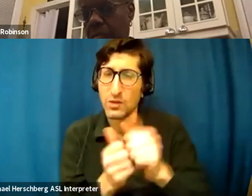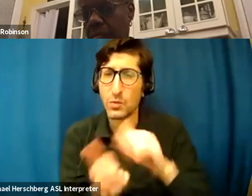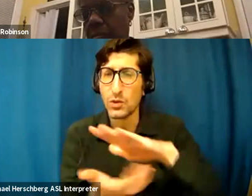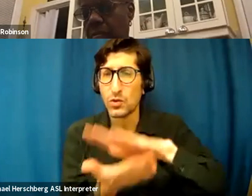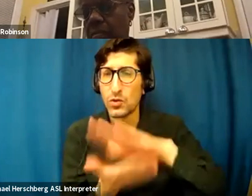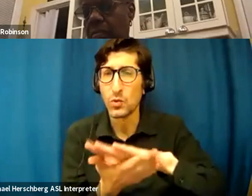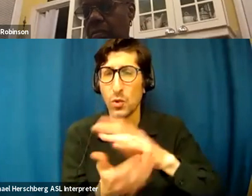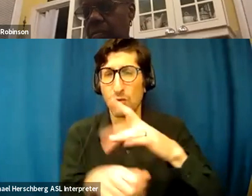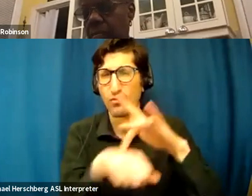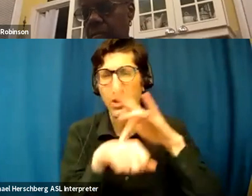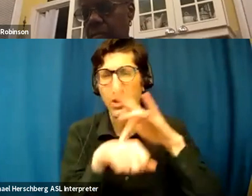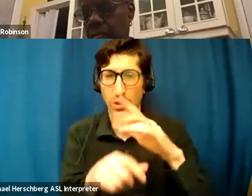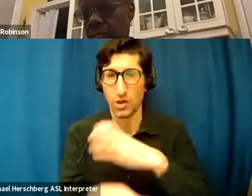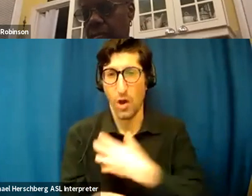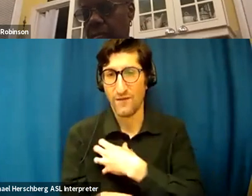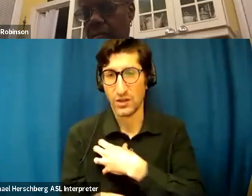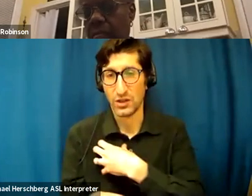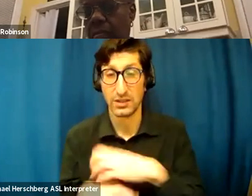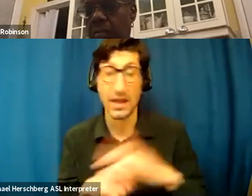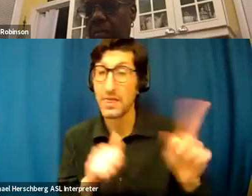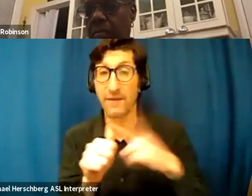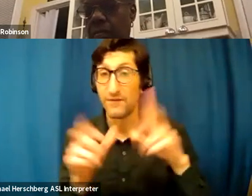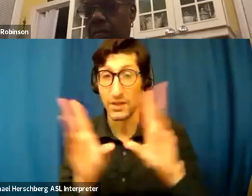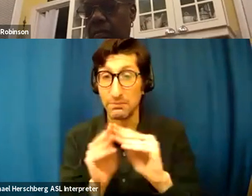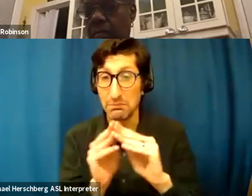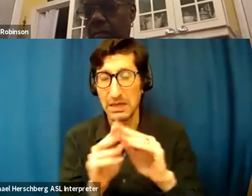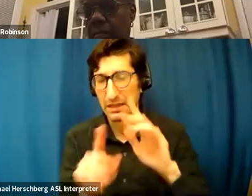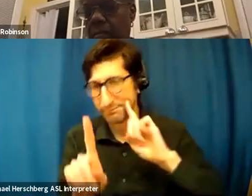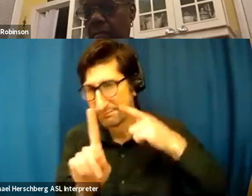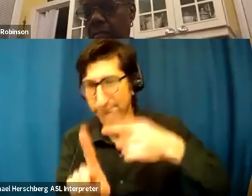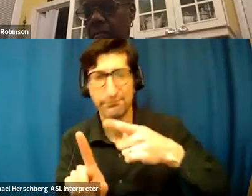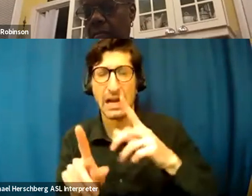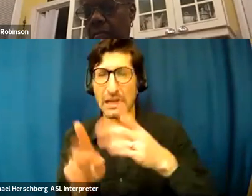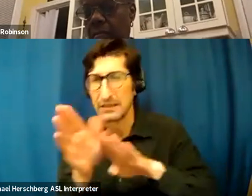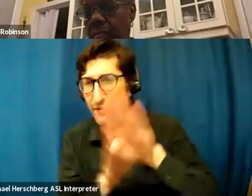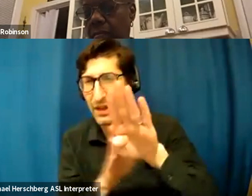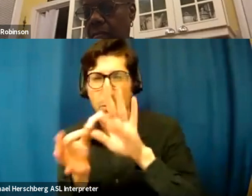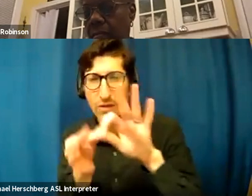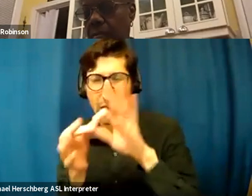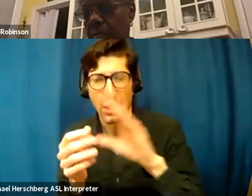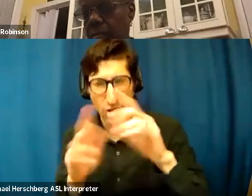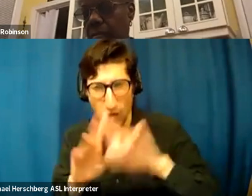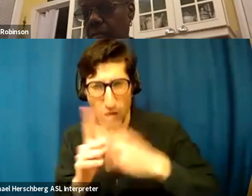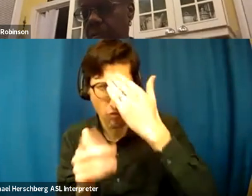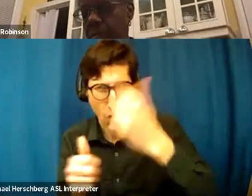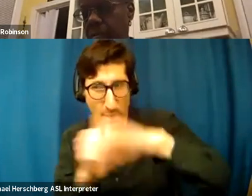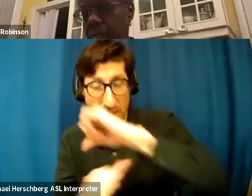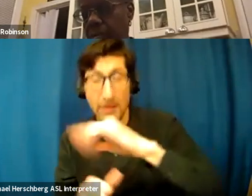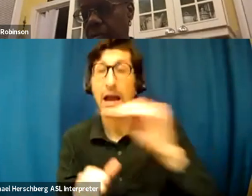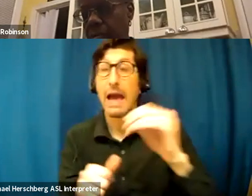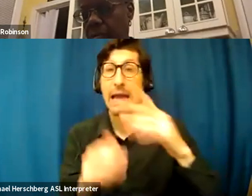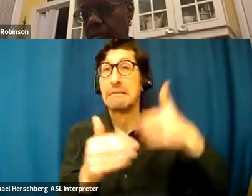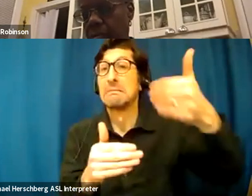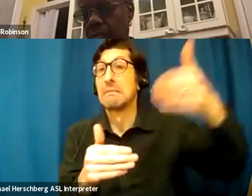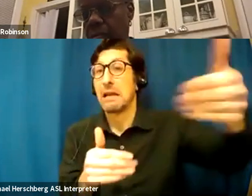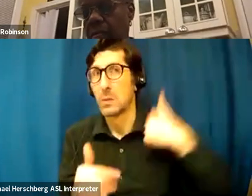officers. The first session was primarily focused on relationship building and getting to know one another. And we are excited to have more difficult